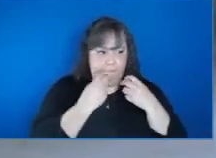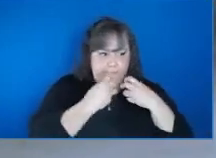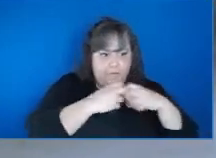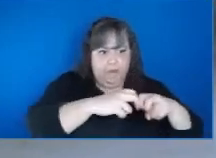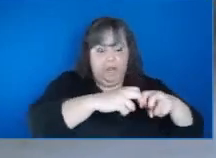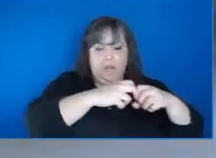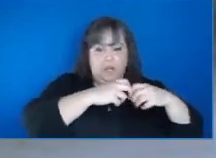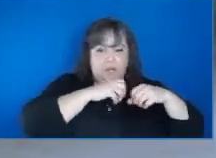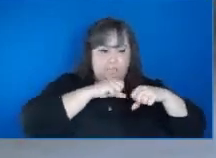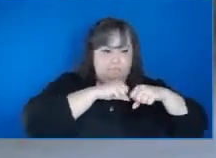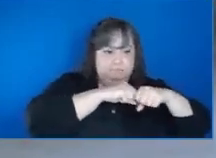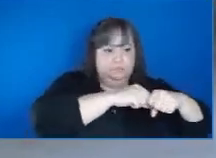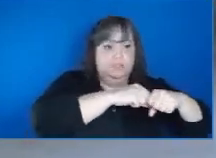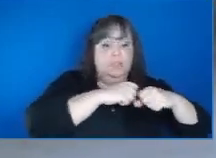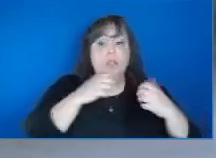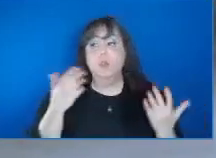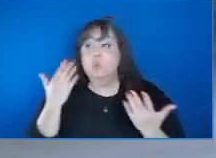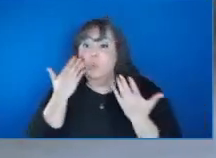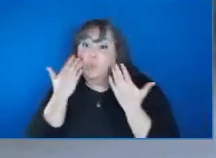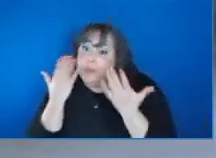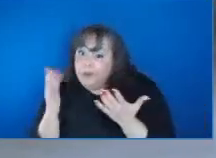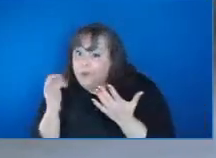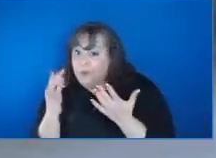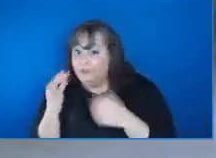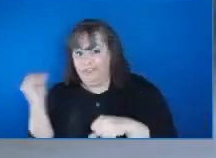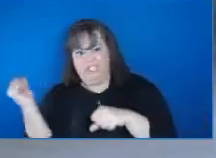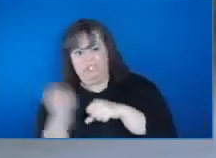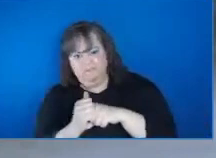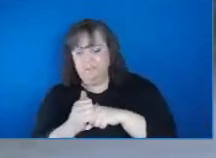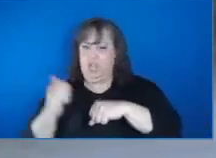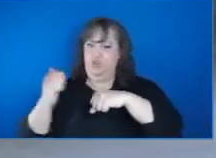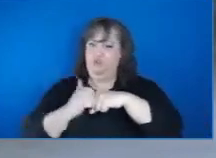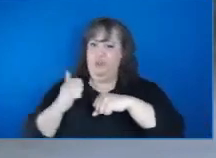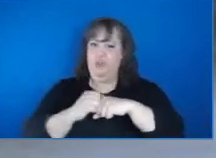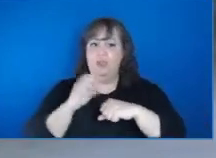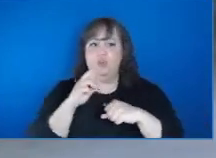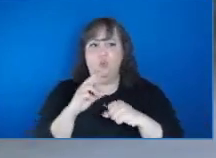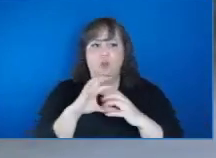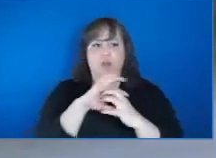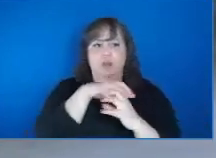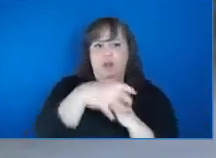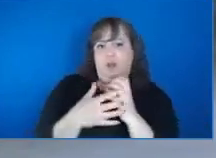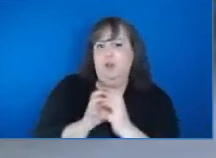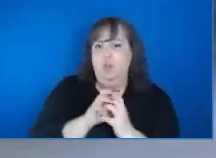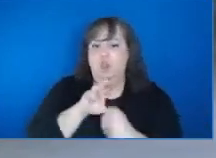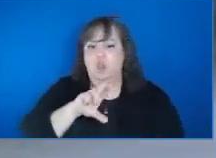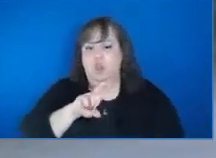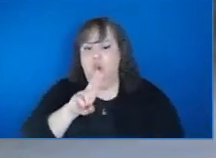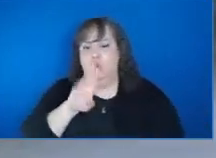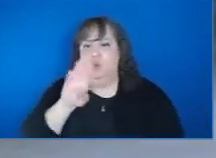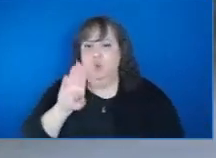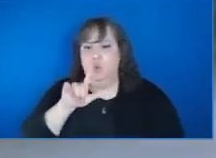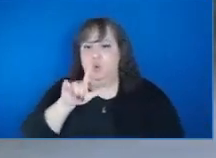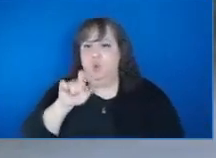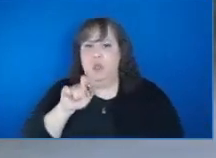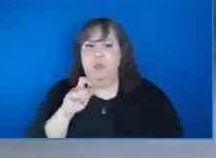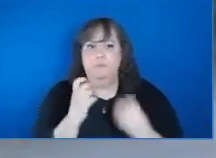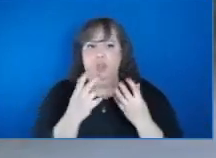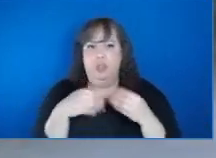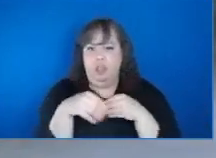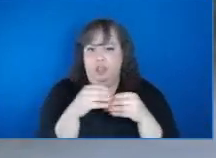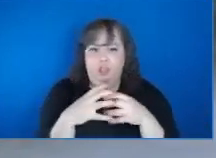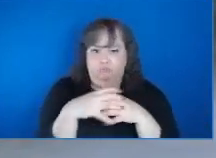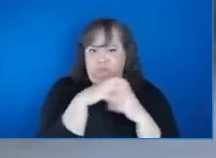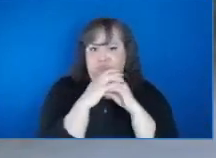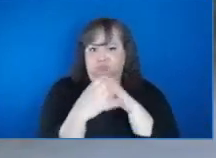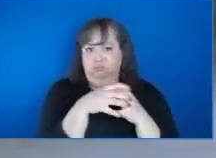rock is solid rock or whether it's just a collection of rubble. Mm-hmm. And that's going to make a difference on how effective we can transfer